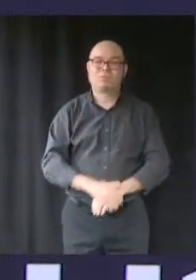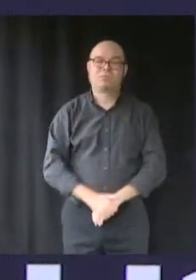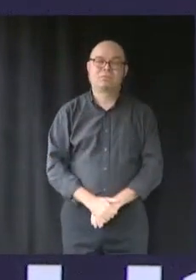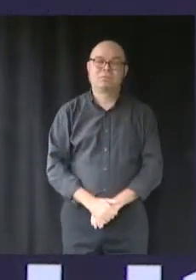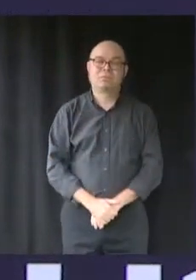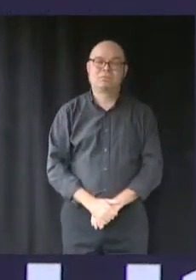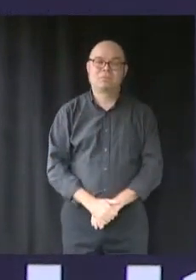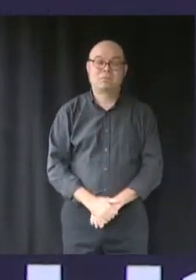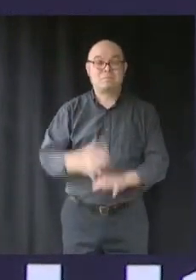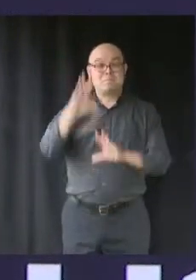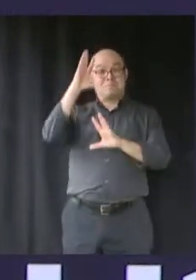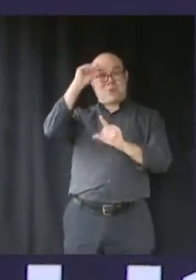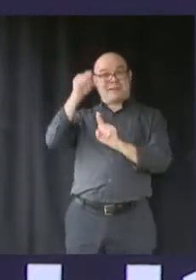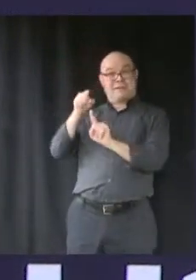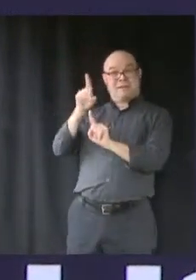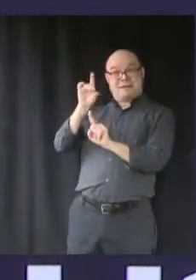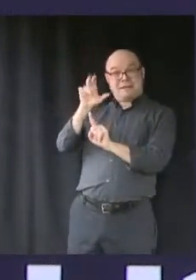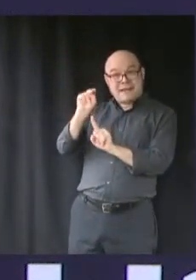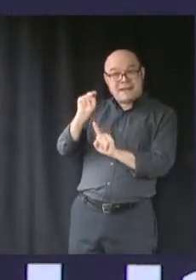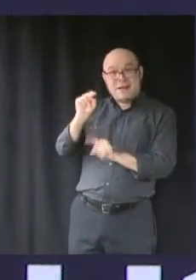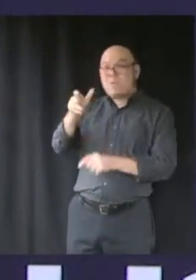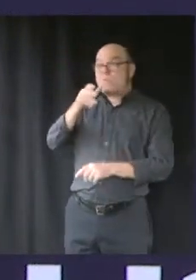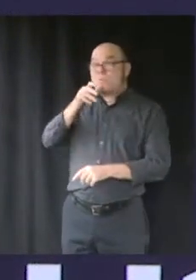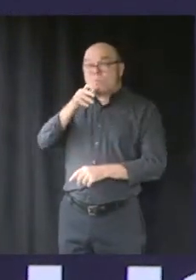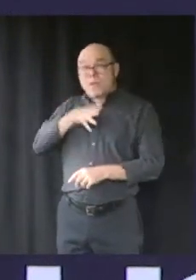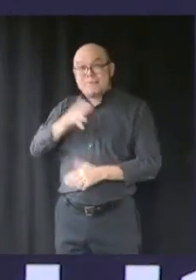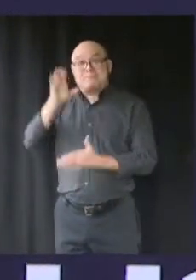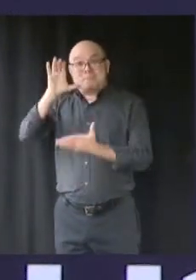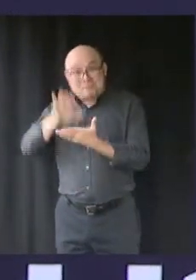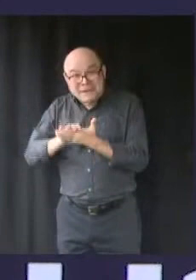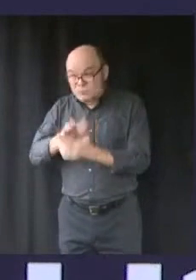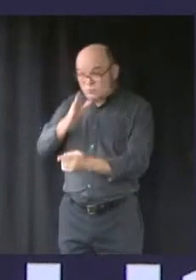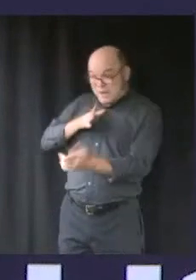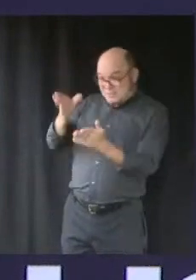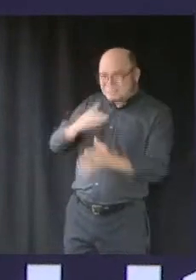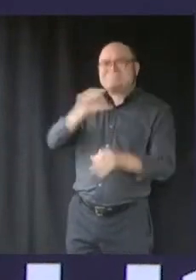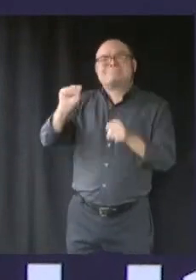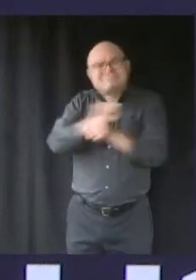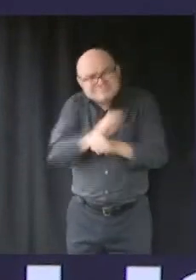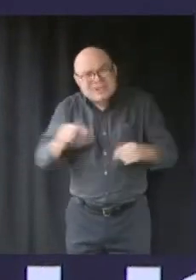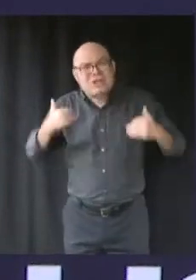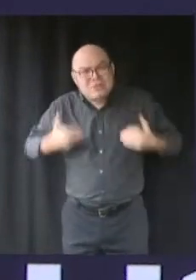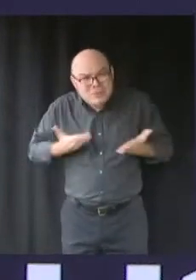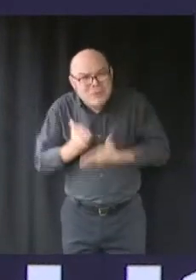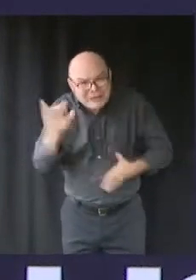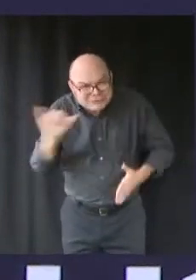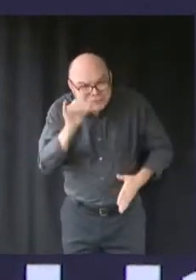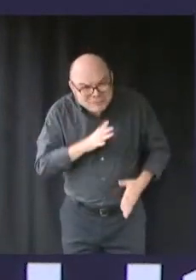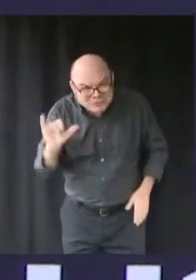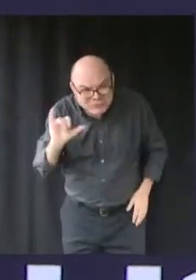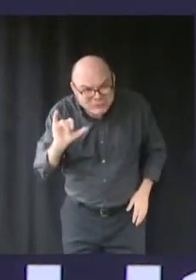human rights around the world. And Chris Dodd